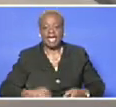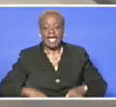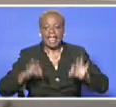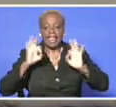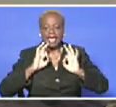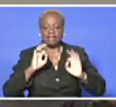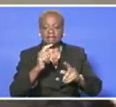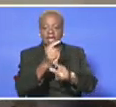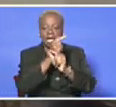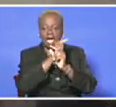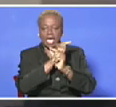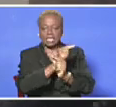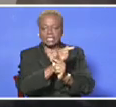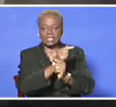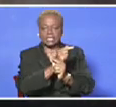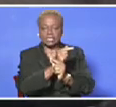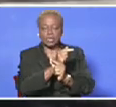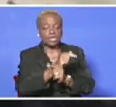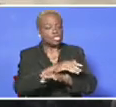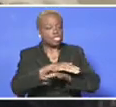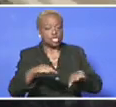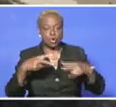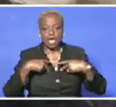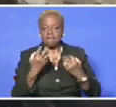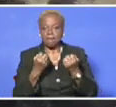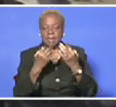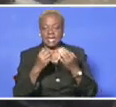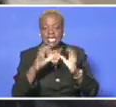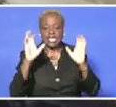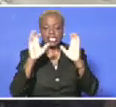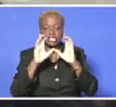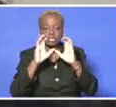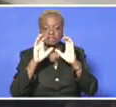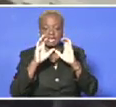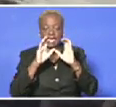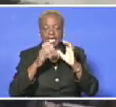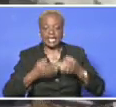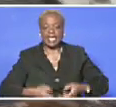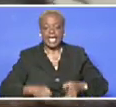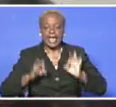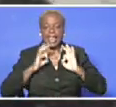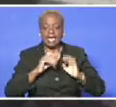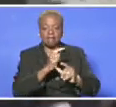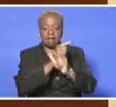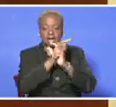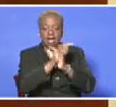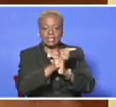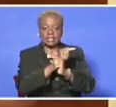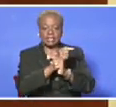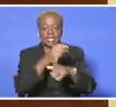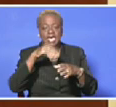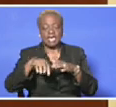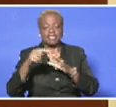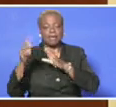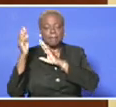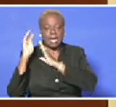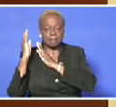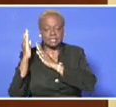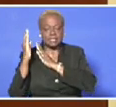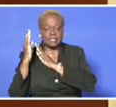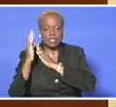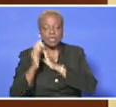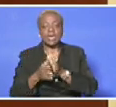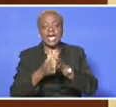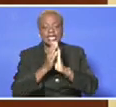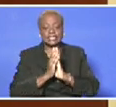certified lifeguards around here. I think they were saying they need about 50 to 60 lifeguards. So I've been throwing it out to the Bahamians. Go where you have to go to